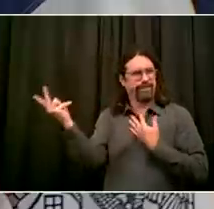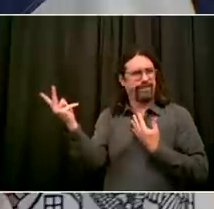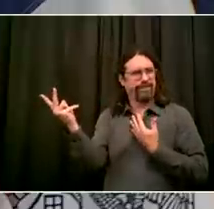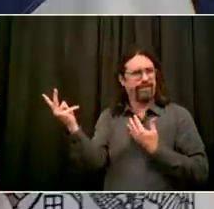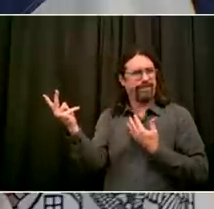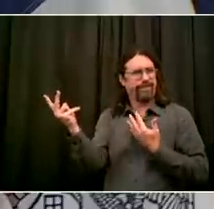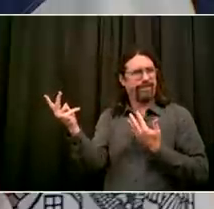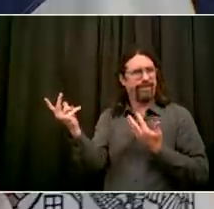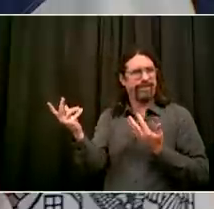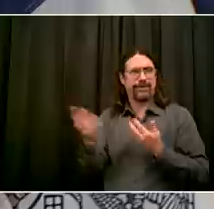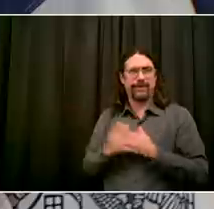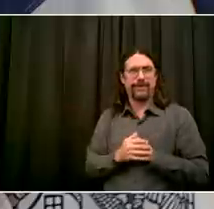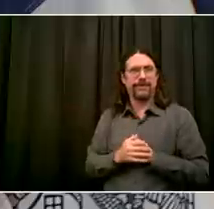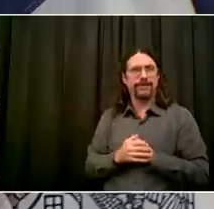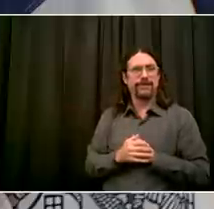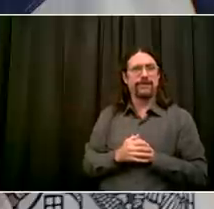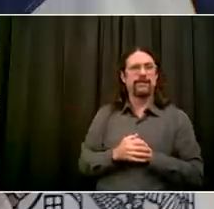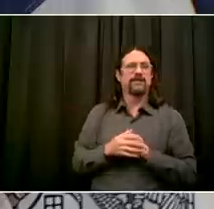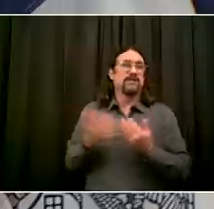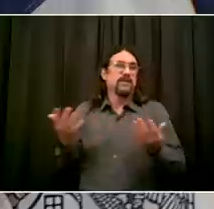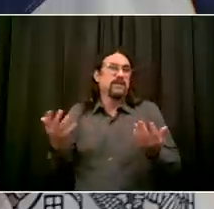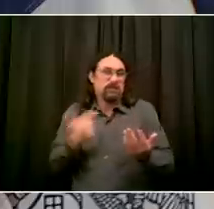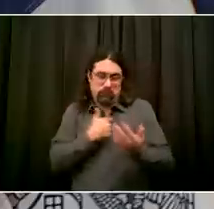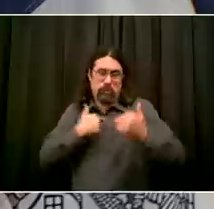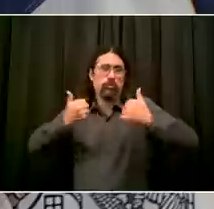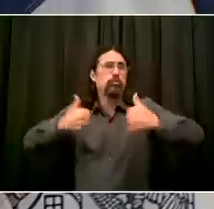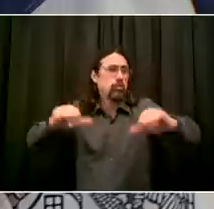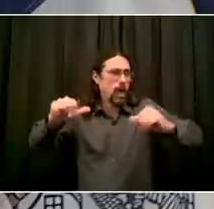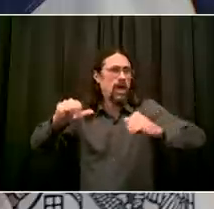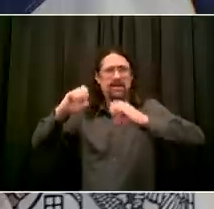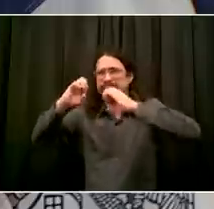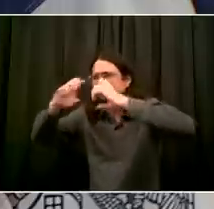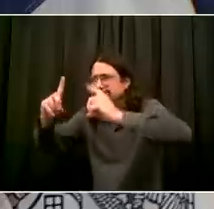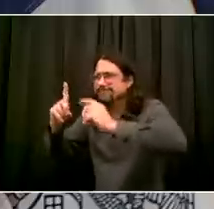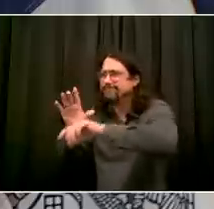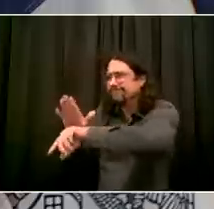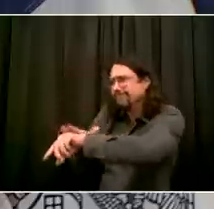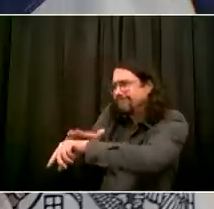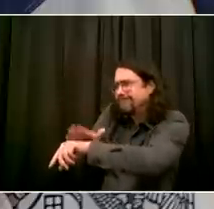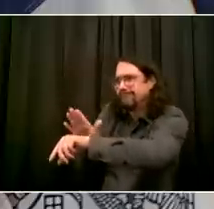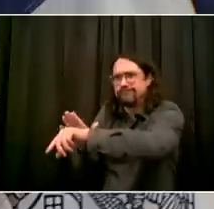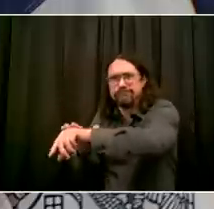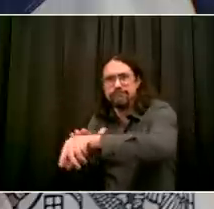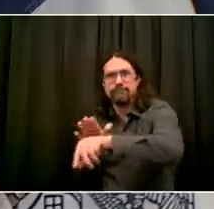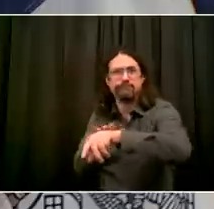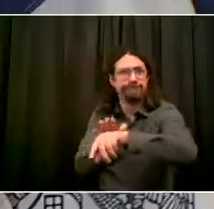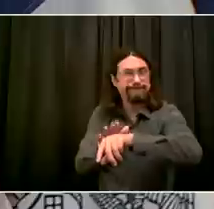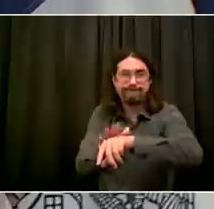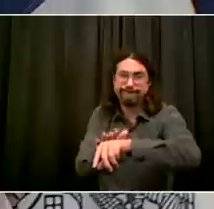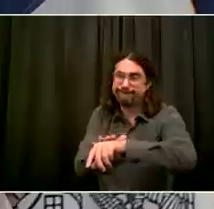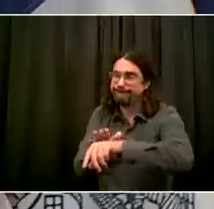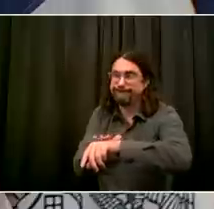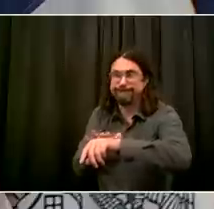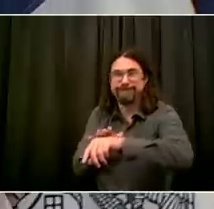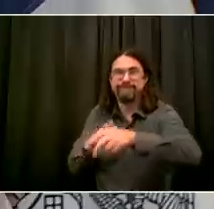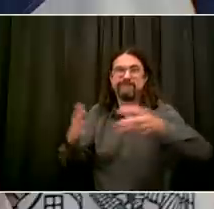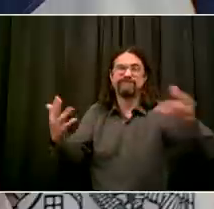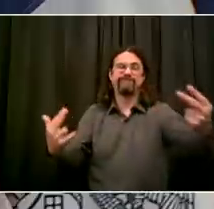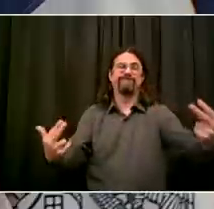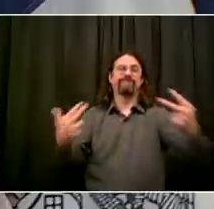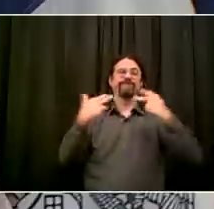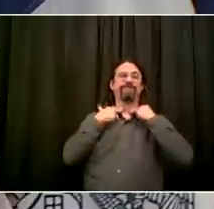it did in the other places. If it had worked that same way as it did in the other places, we wouldn't be having this discussion. We need